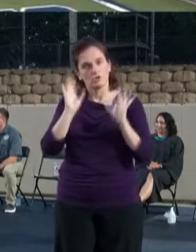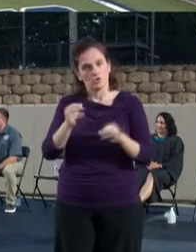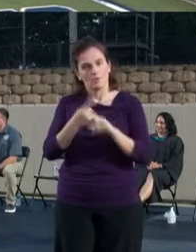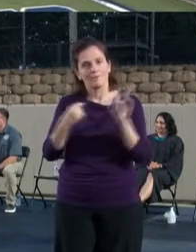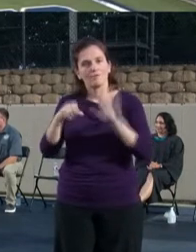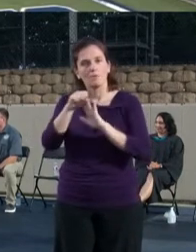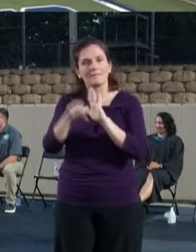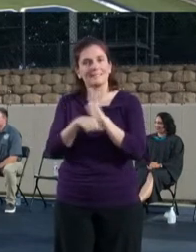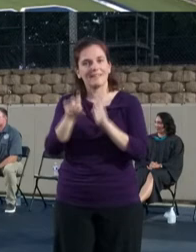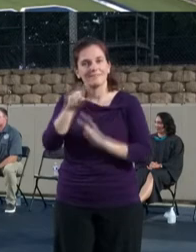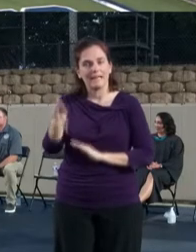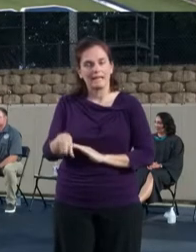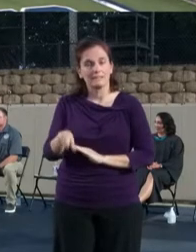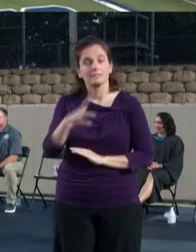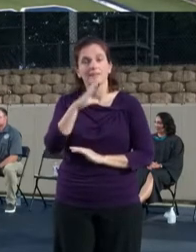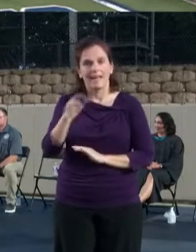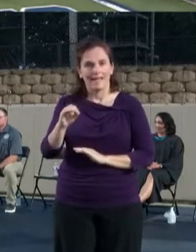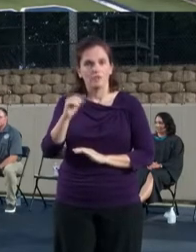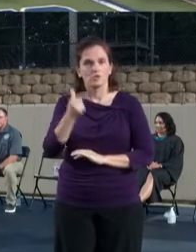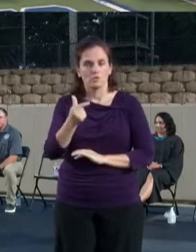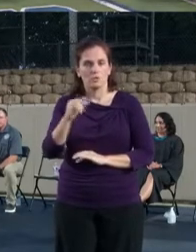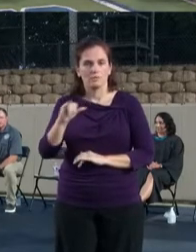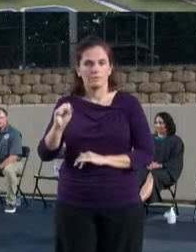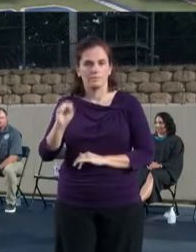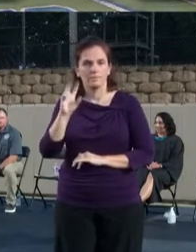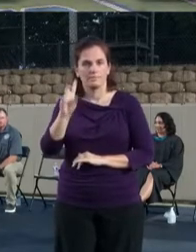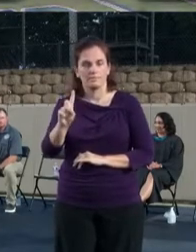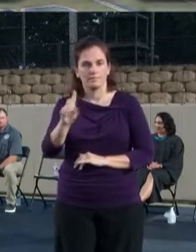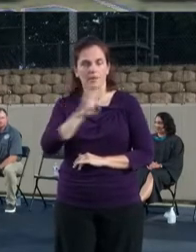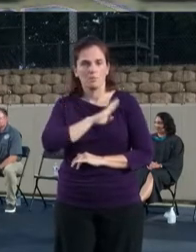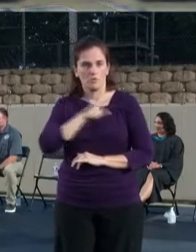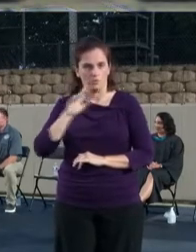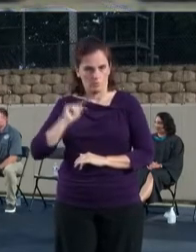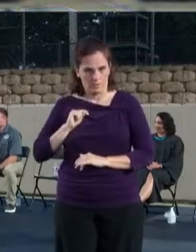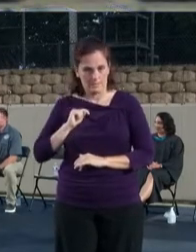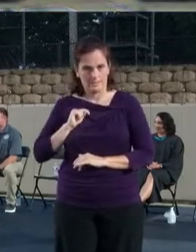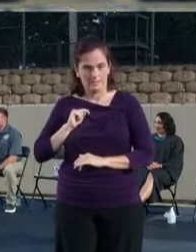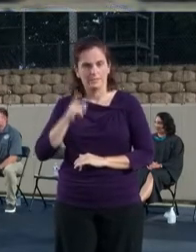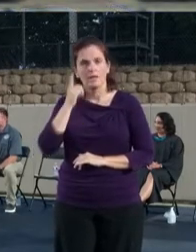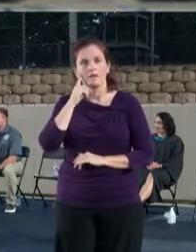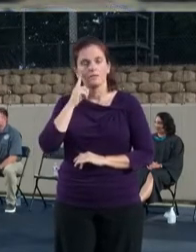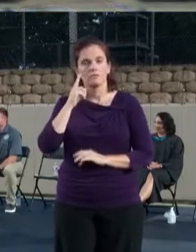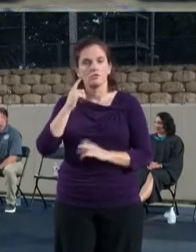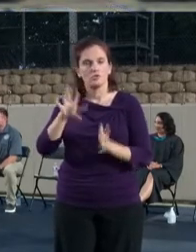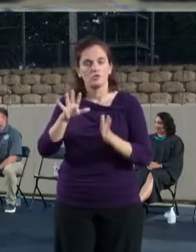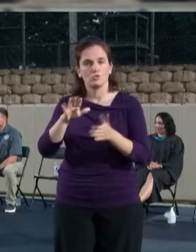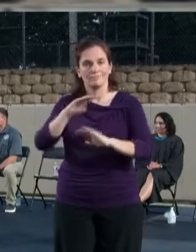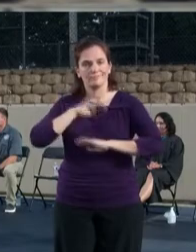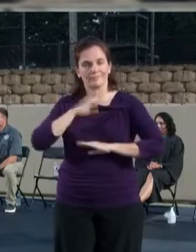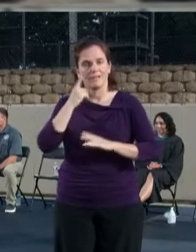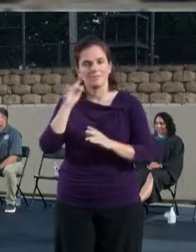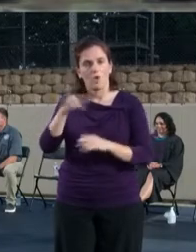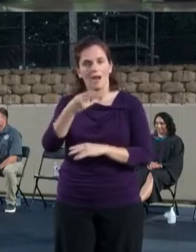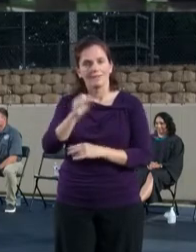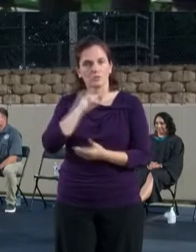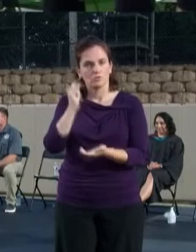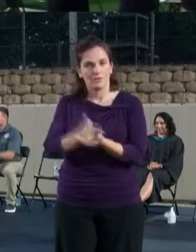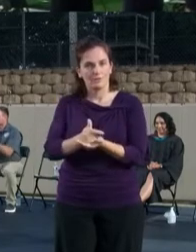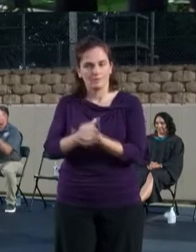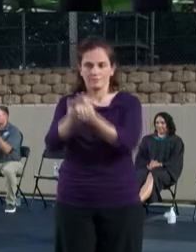state of Texas and the Georgetown Independent School District Board of Trustees for high school graduation. Congratulations.